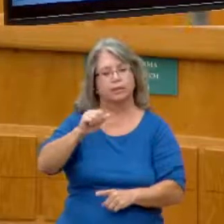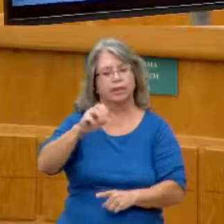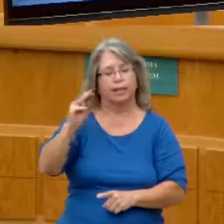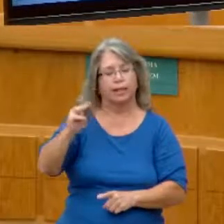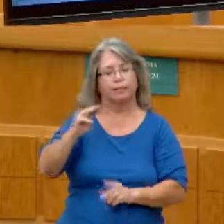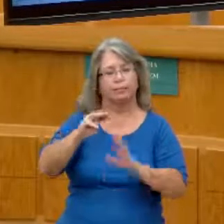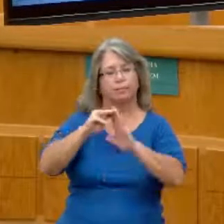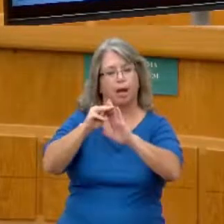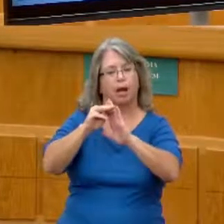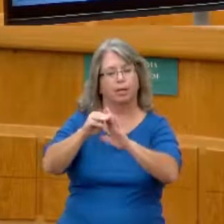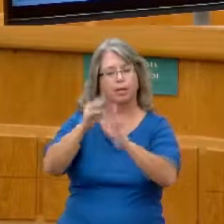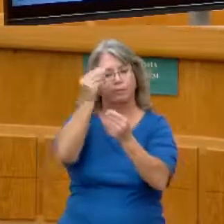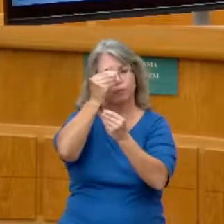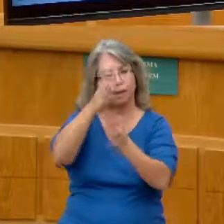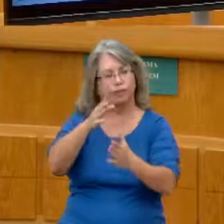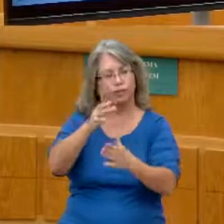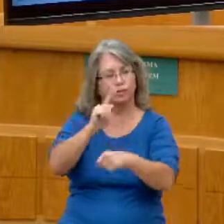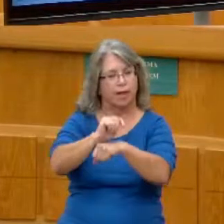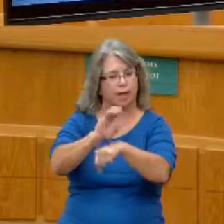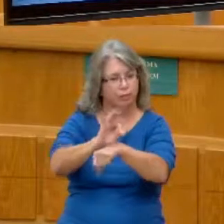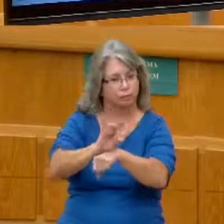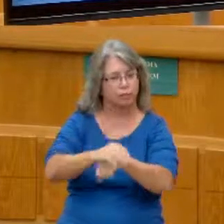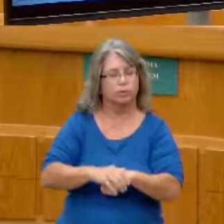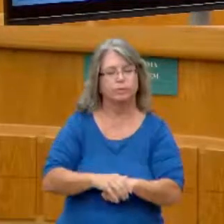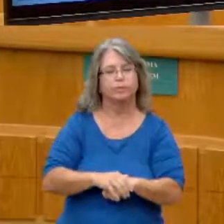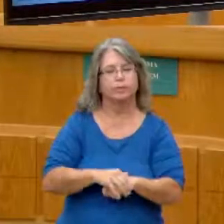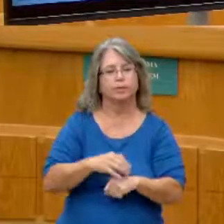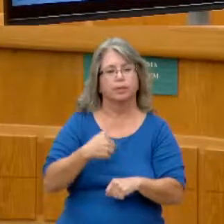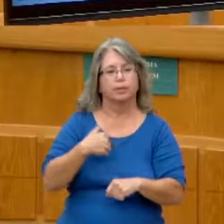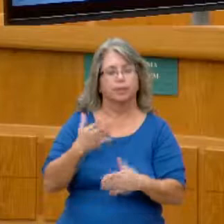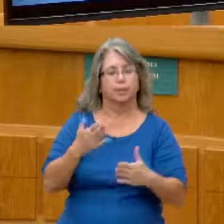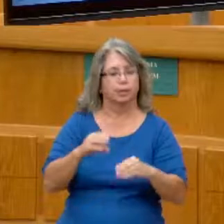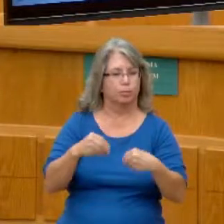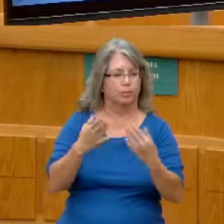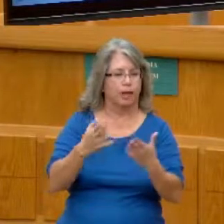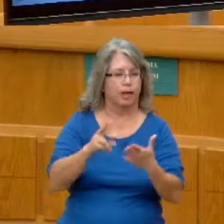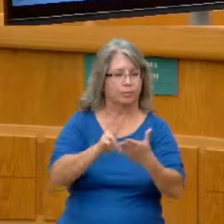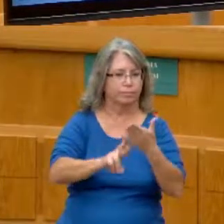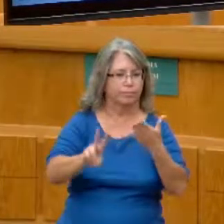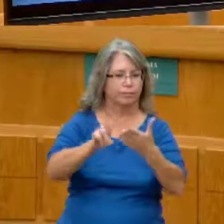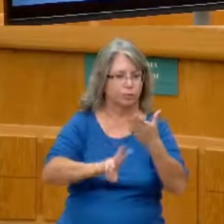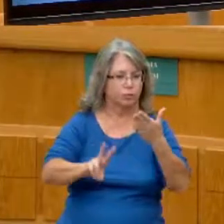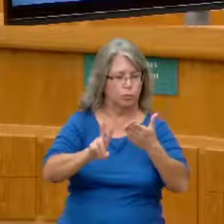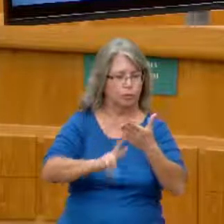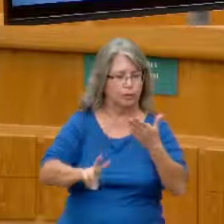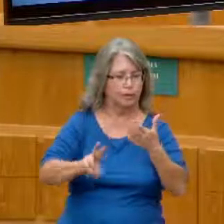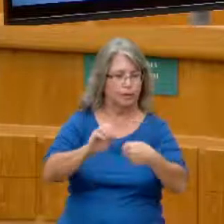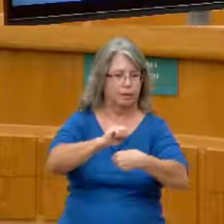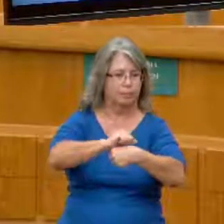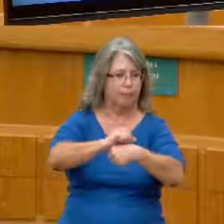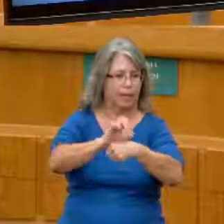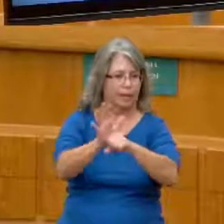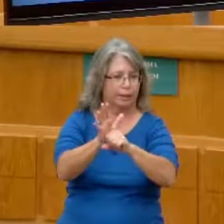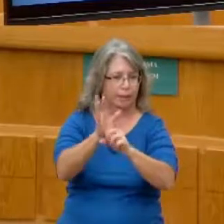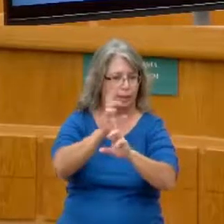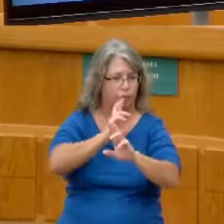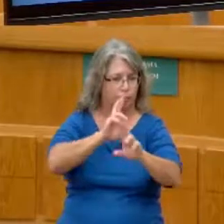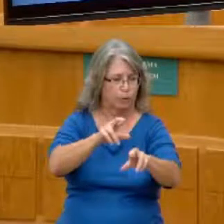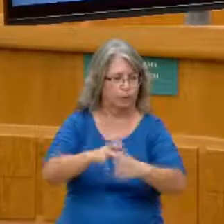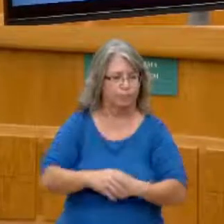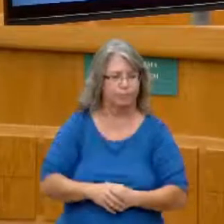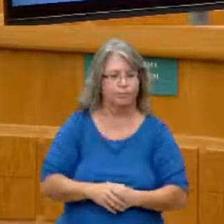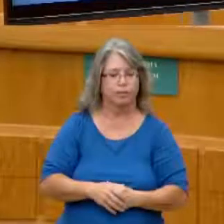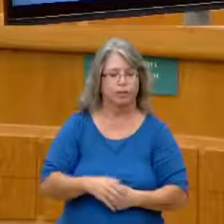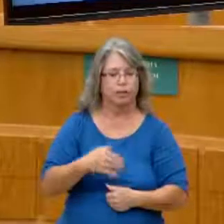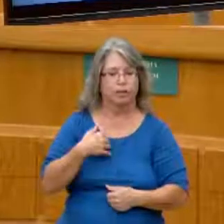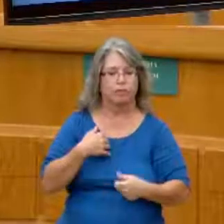Task Force, and we're here to deliver your biweekly pandemic report. We have two objectives on